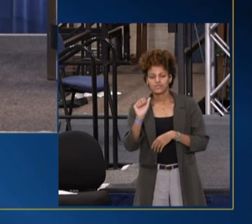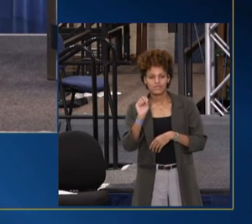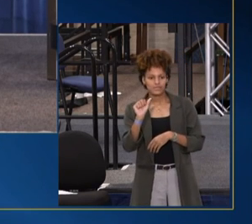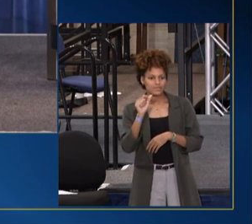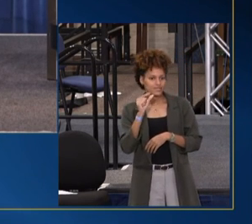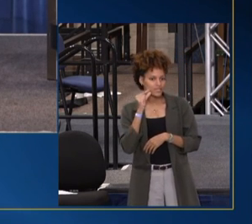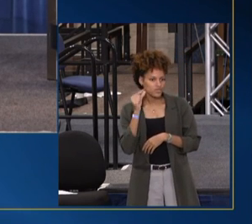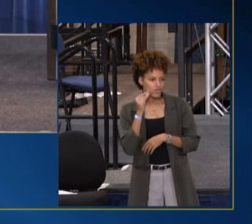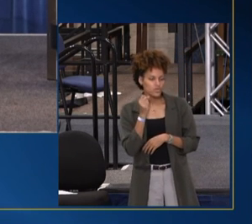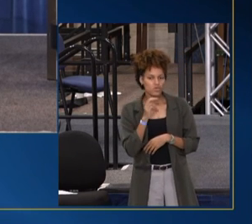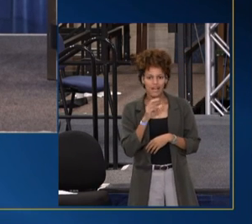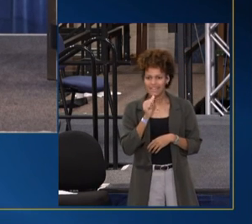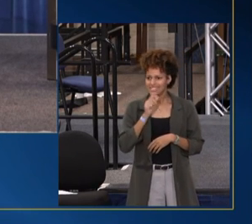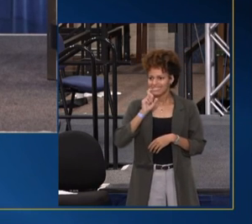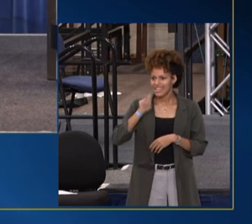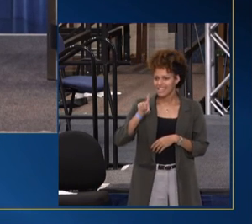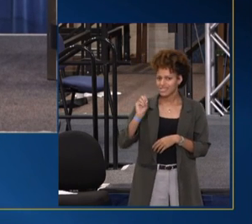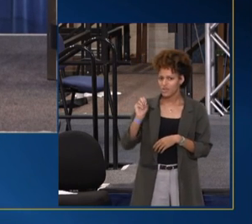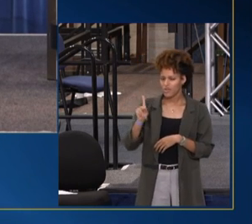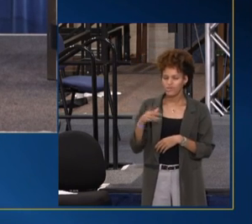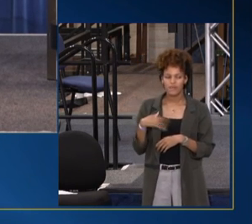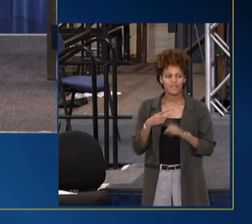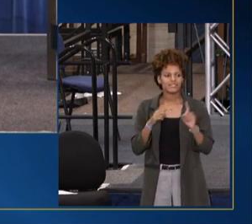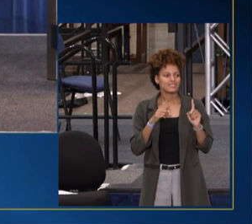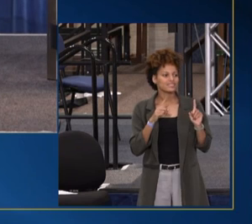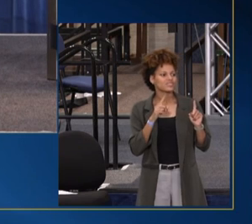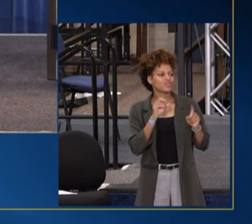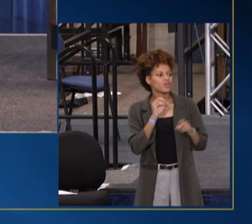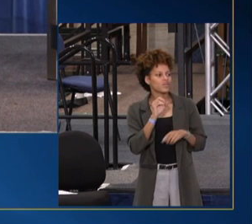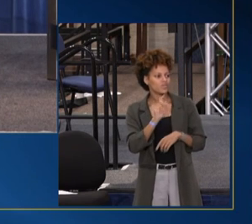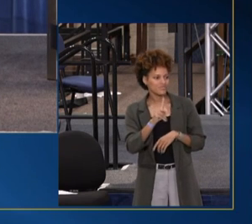Oklahoma. Oklahoma City. Oklahoma City.